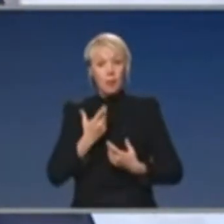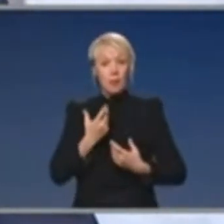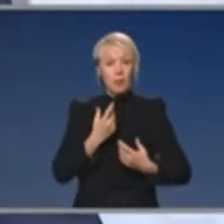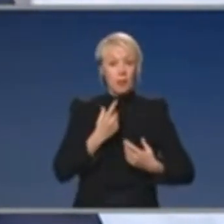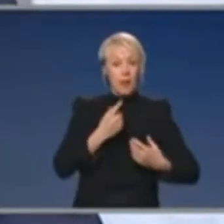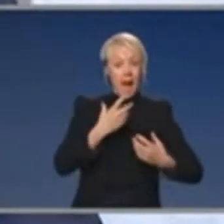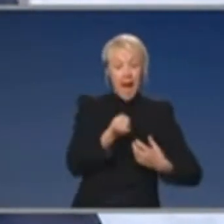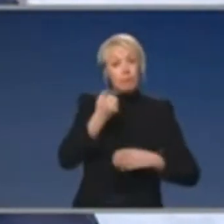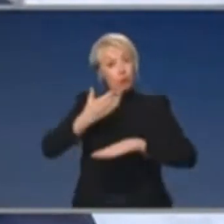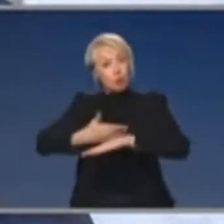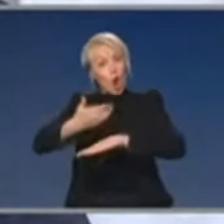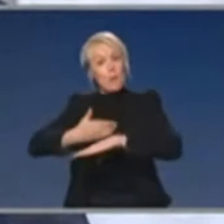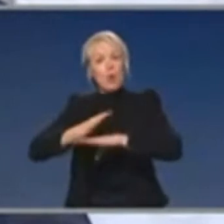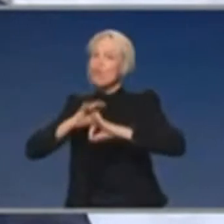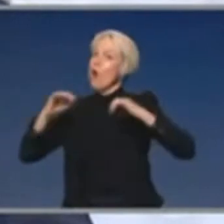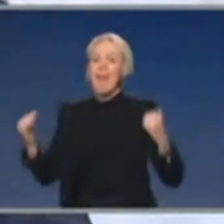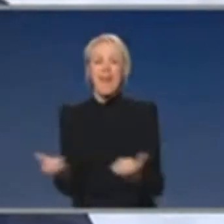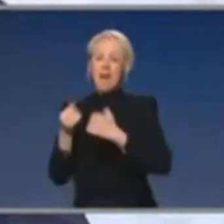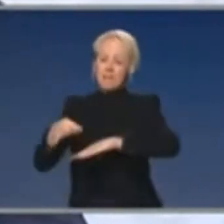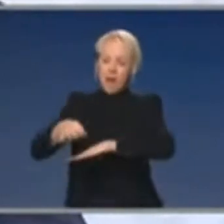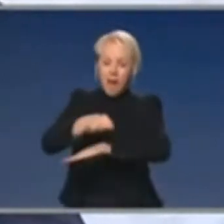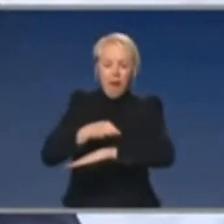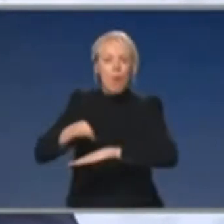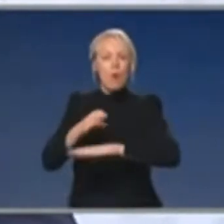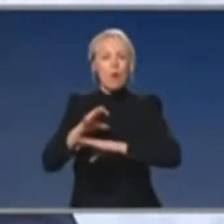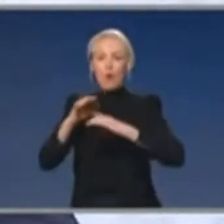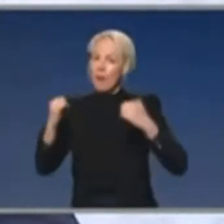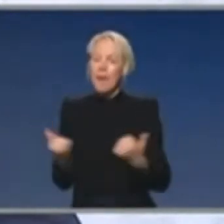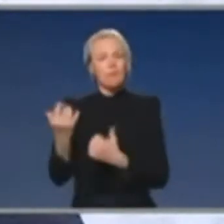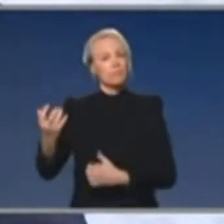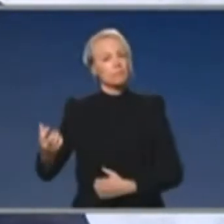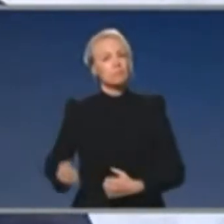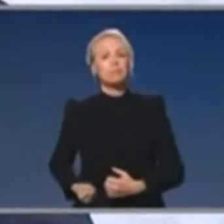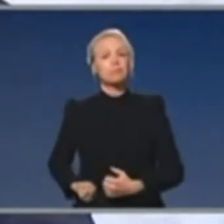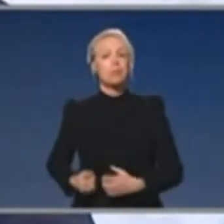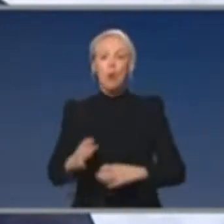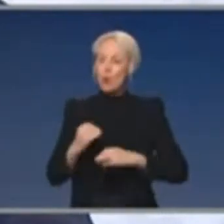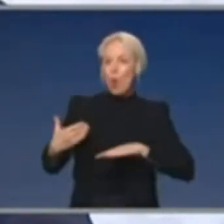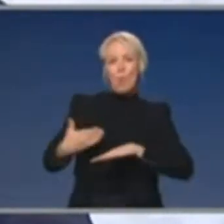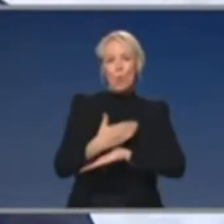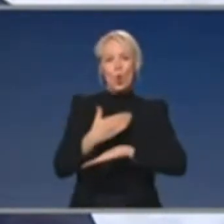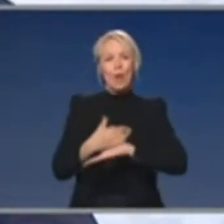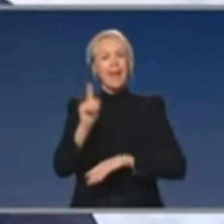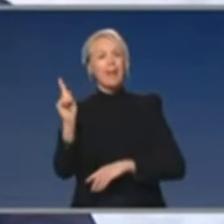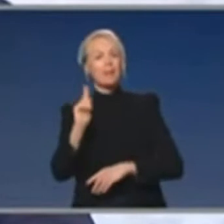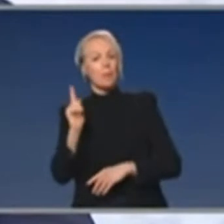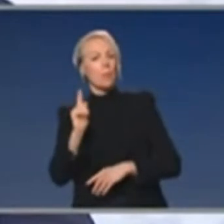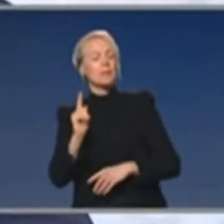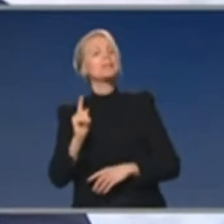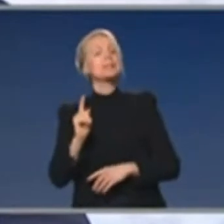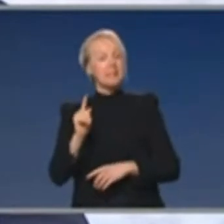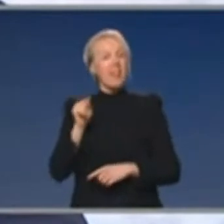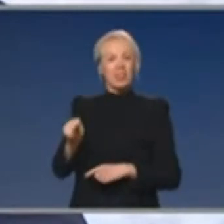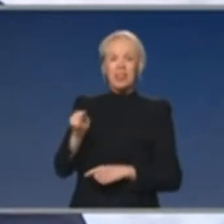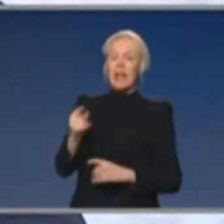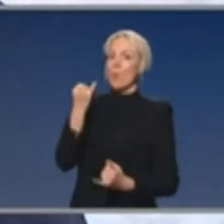rate of unemployment does not tell the full story about what's happening with people's jobs, and I've been very candid with people about that. And